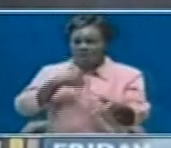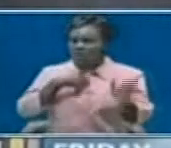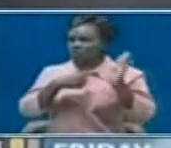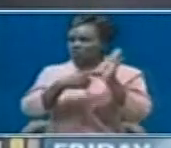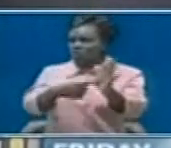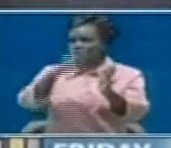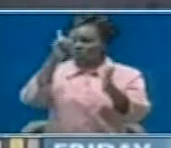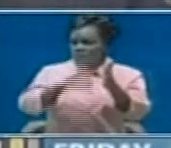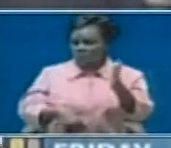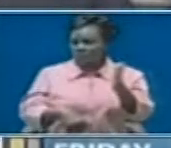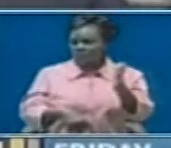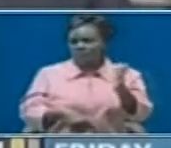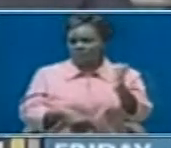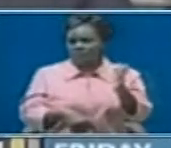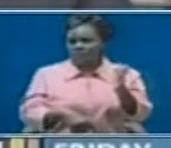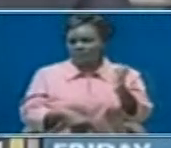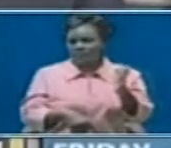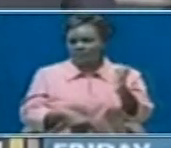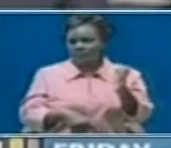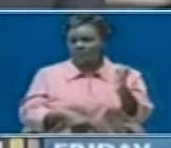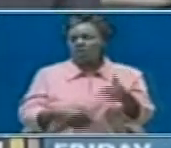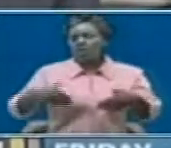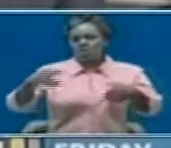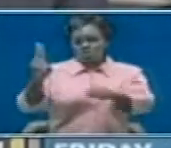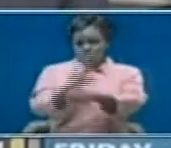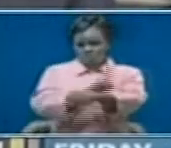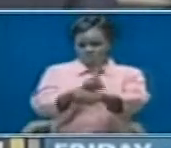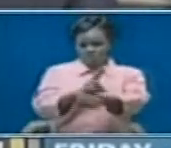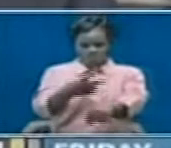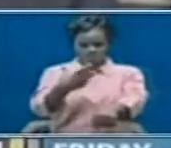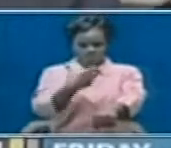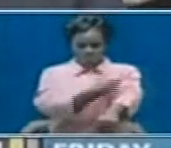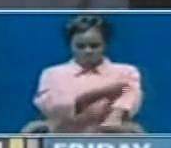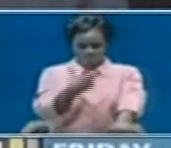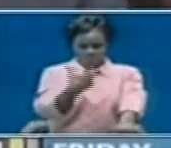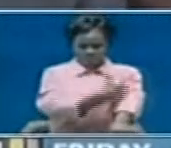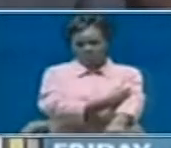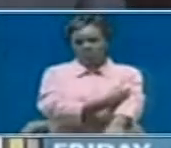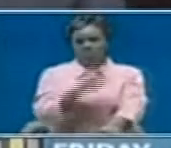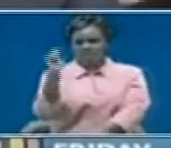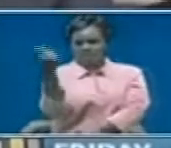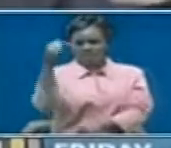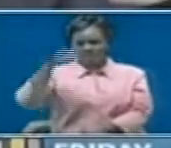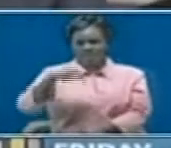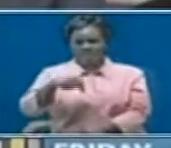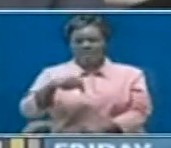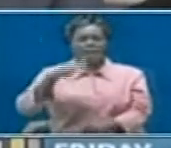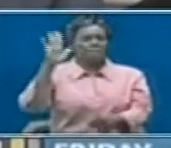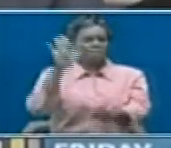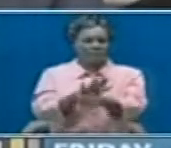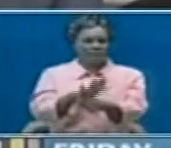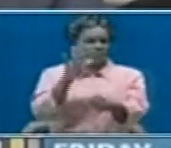shows that the use of prohibited substances in Kenya is quite